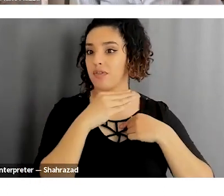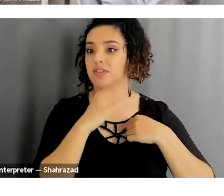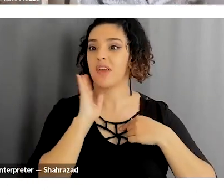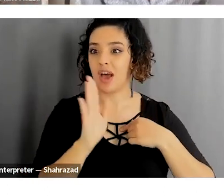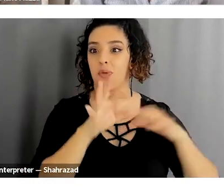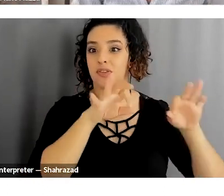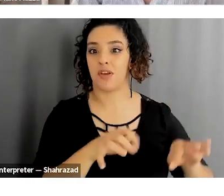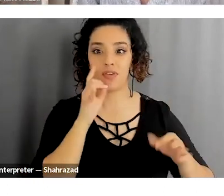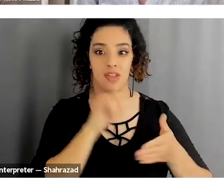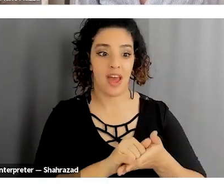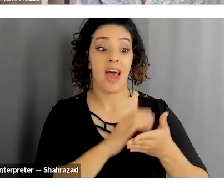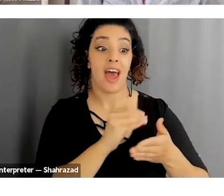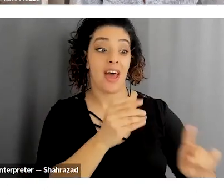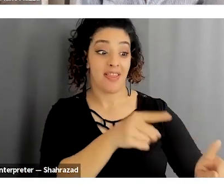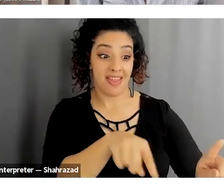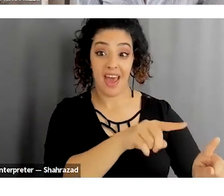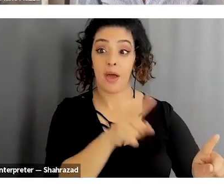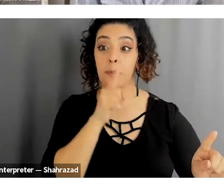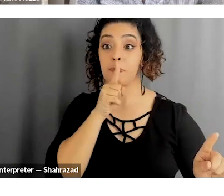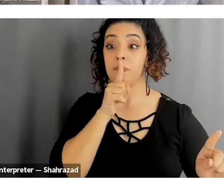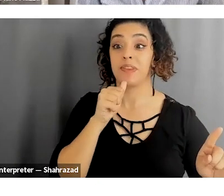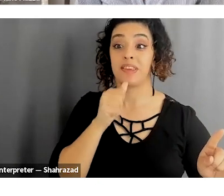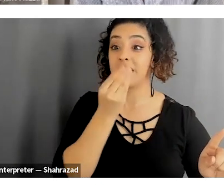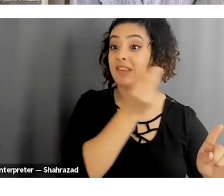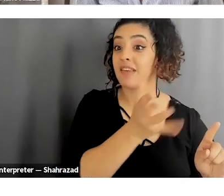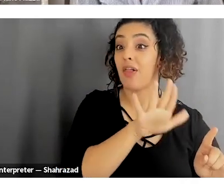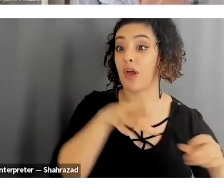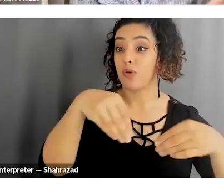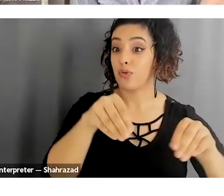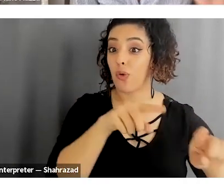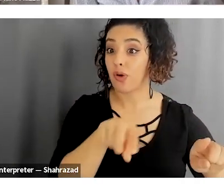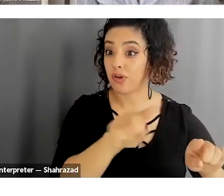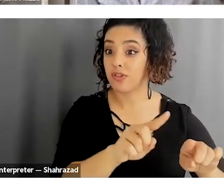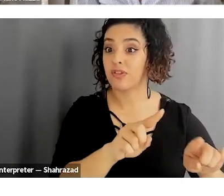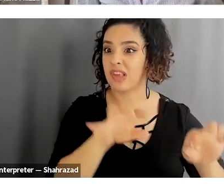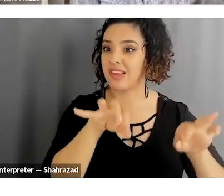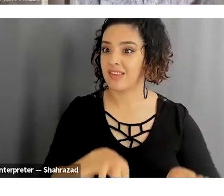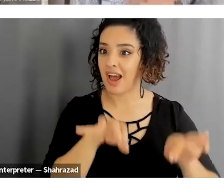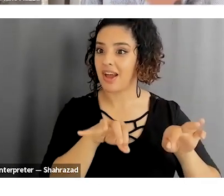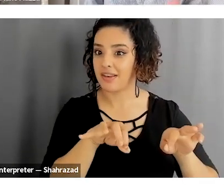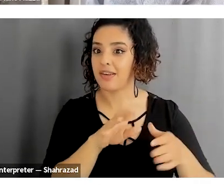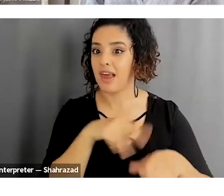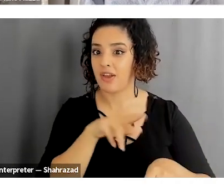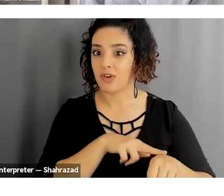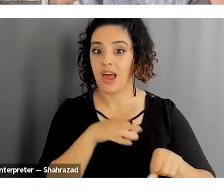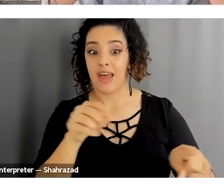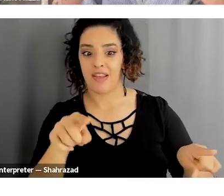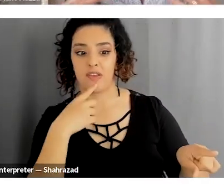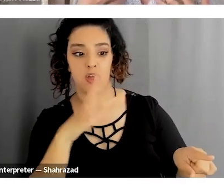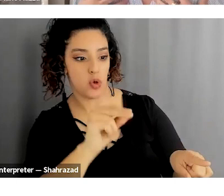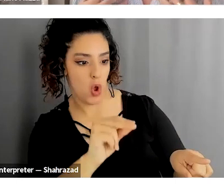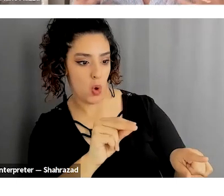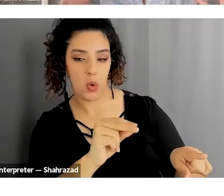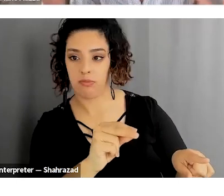the scarves were naturally dyed. And the store was like, these are defunct, like they're terrible. I want to return them. And the client obviously